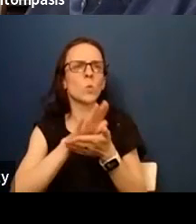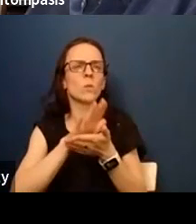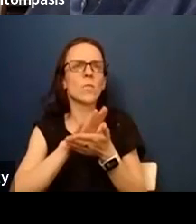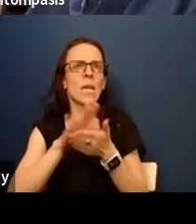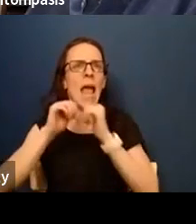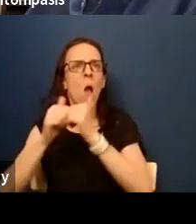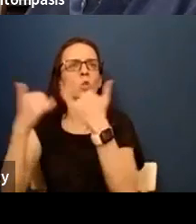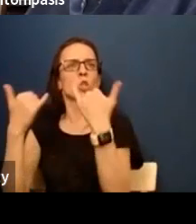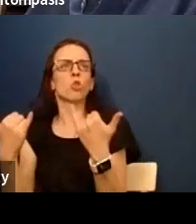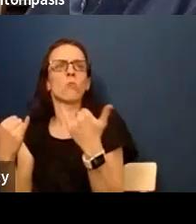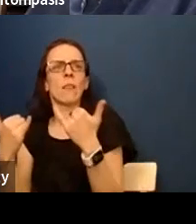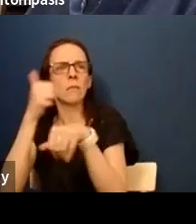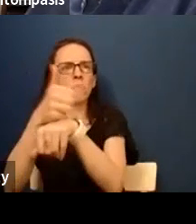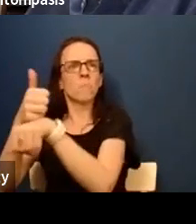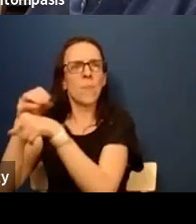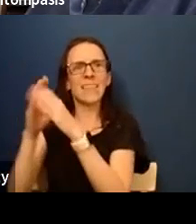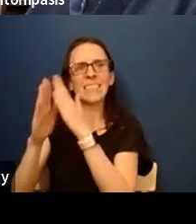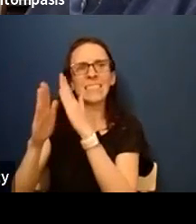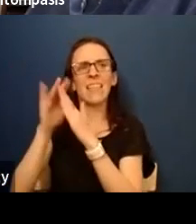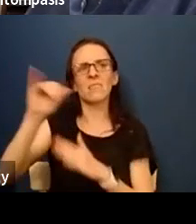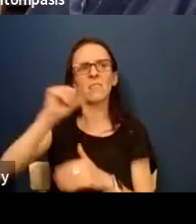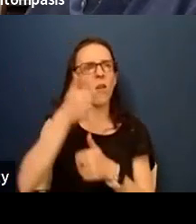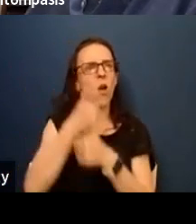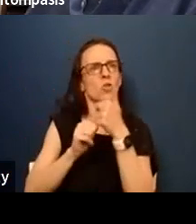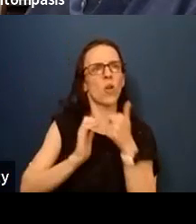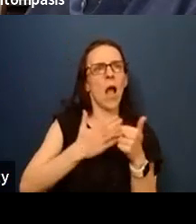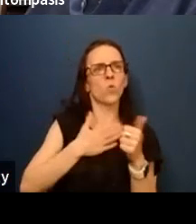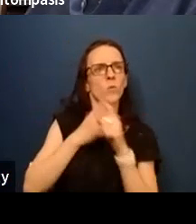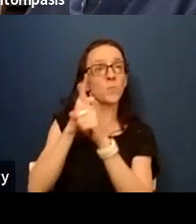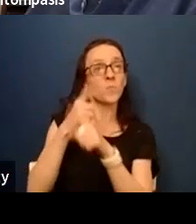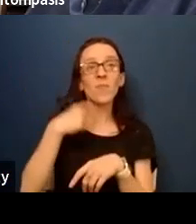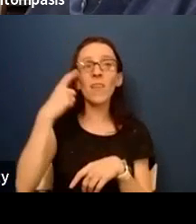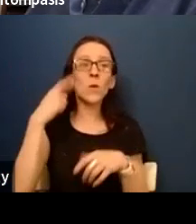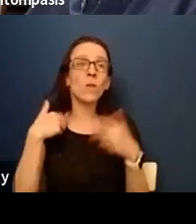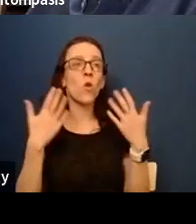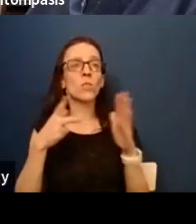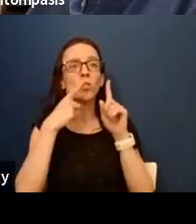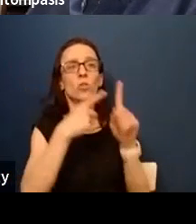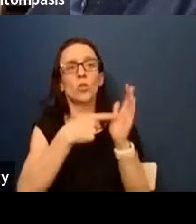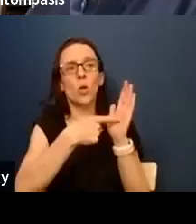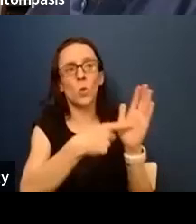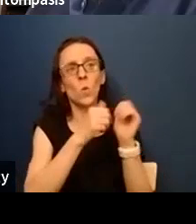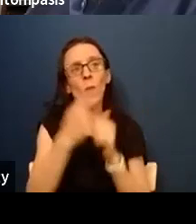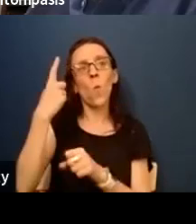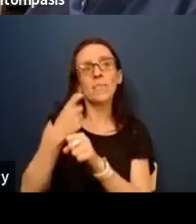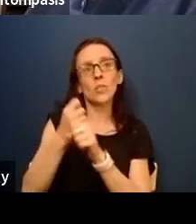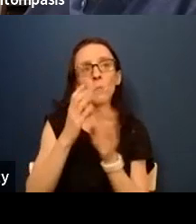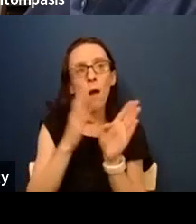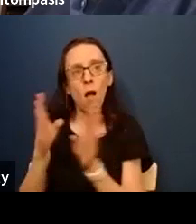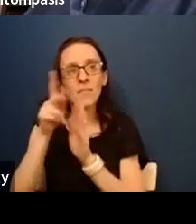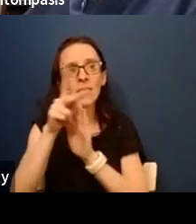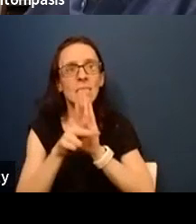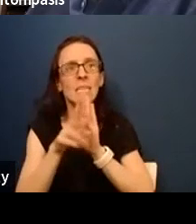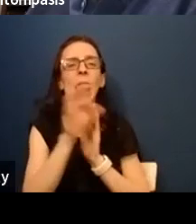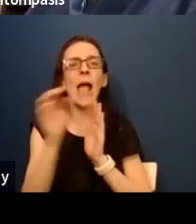part of our charge. And I do think that we have shown through the one-year policy and can show through our continued work together